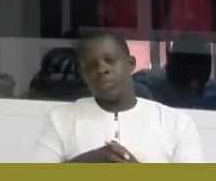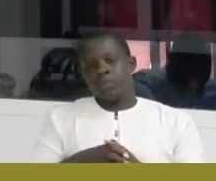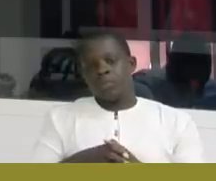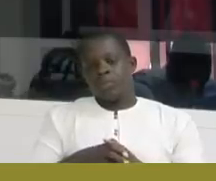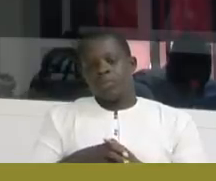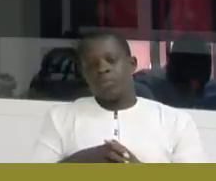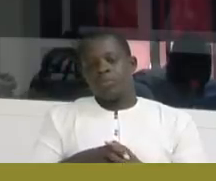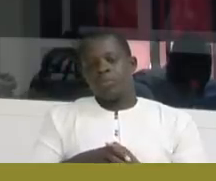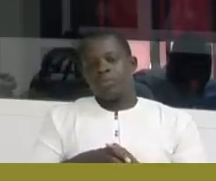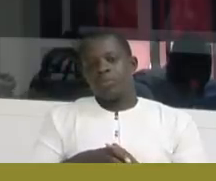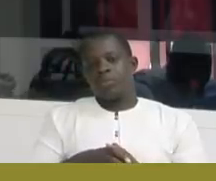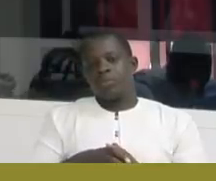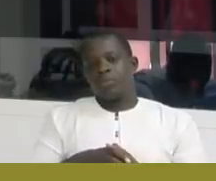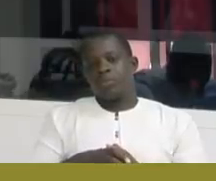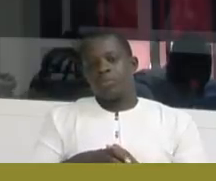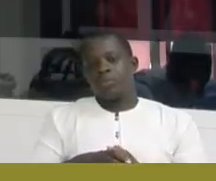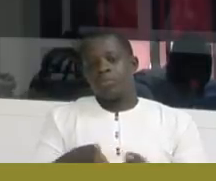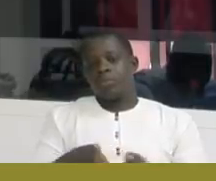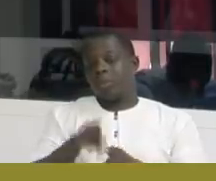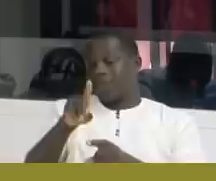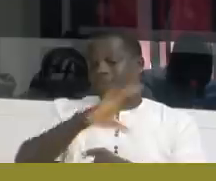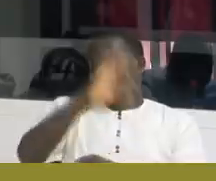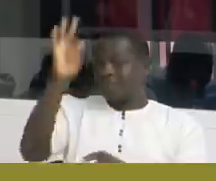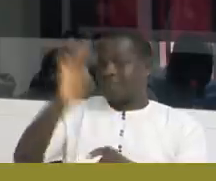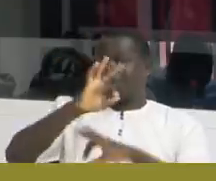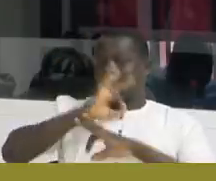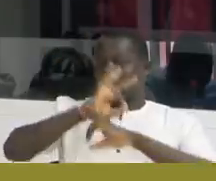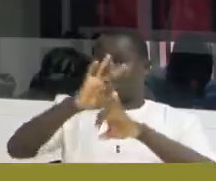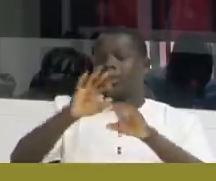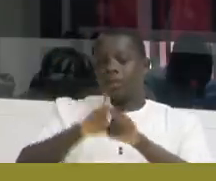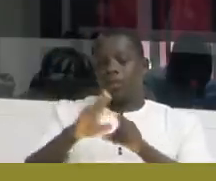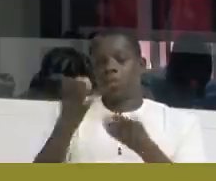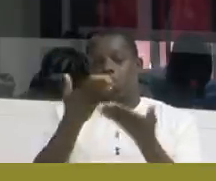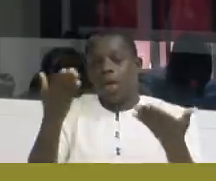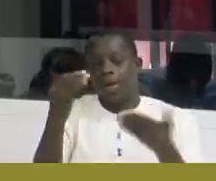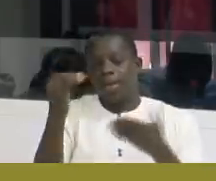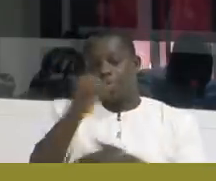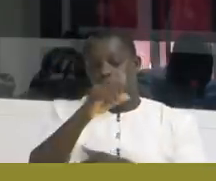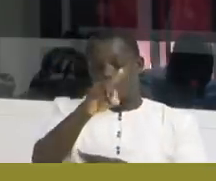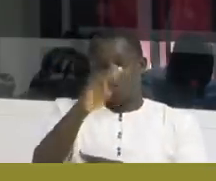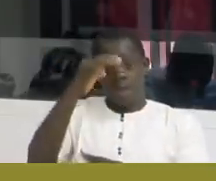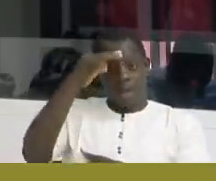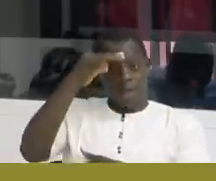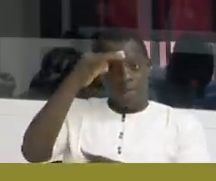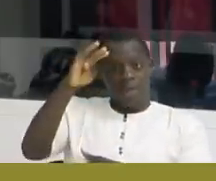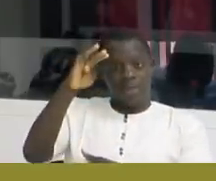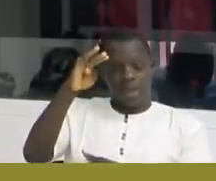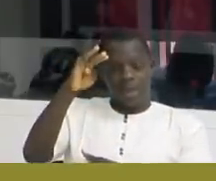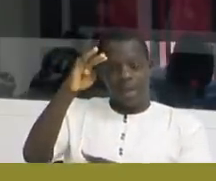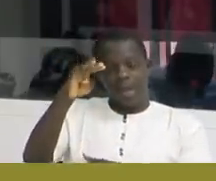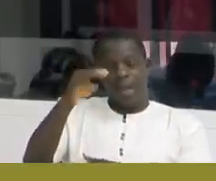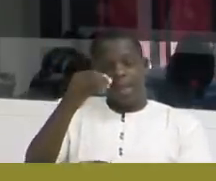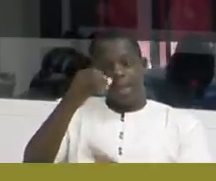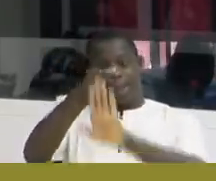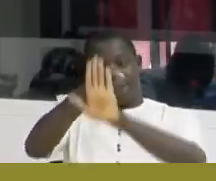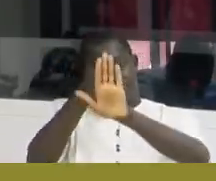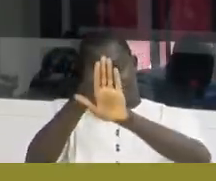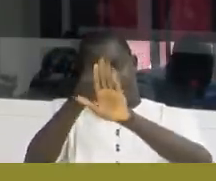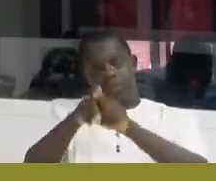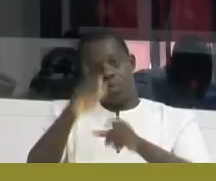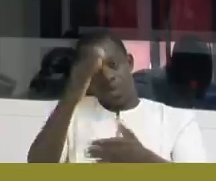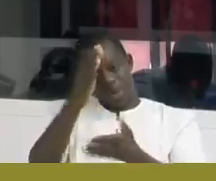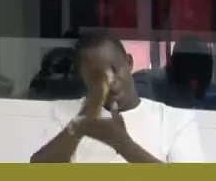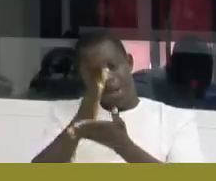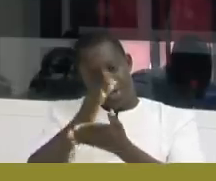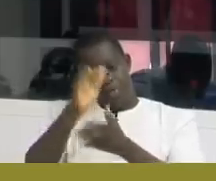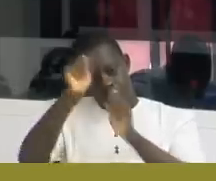interesting. That is quite interesting, because as Minister of Defense, you are entitled to that information anyway. Yes,